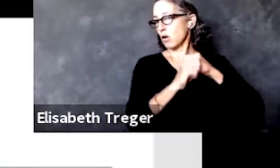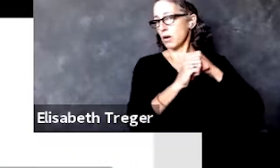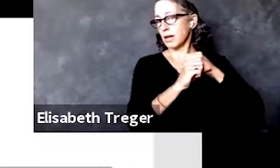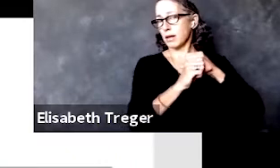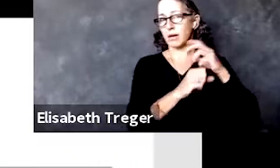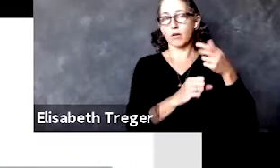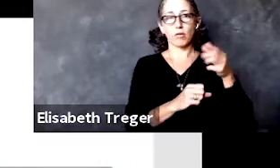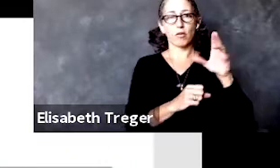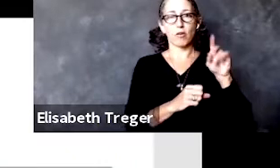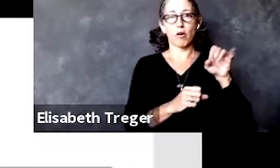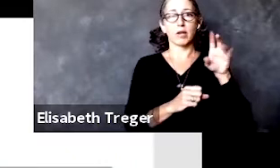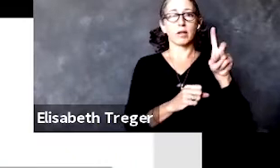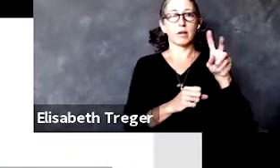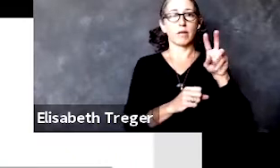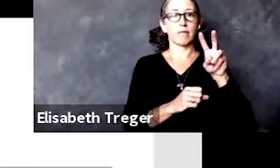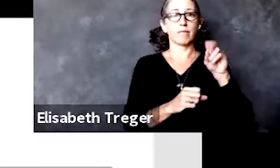him explain that.